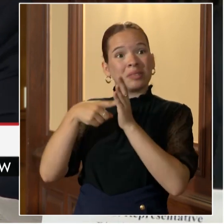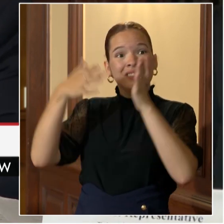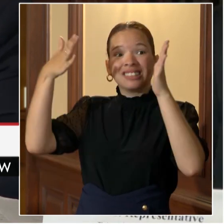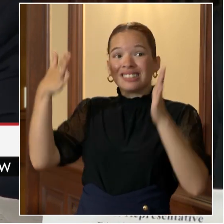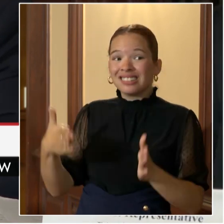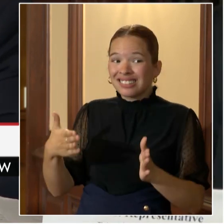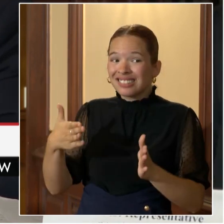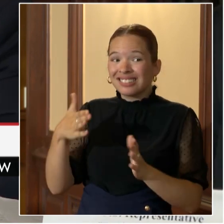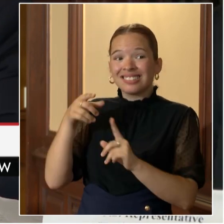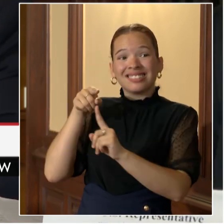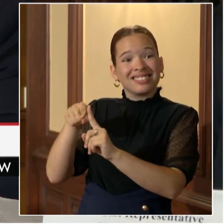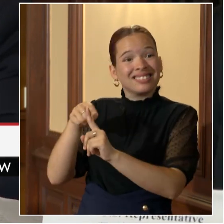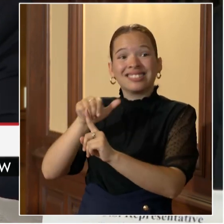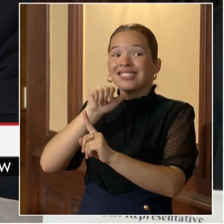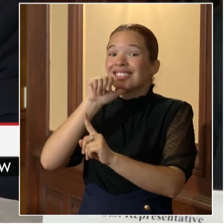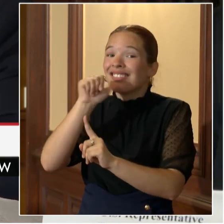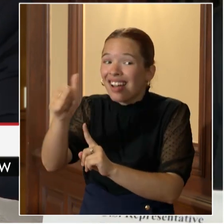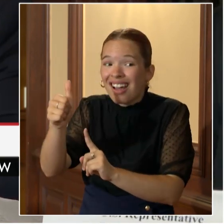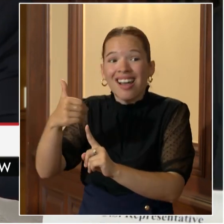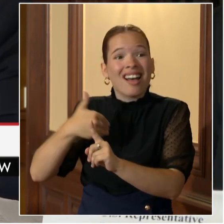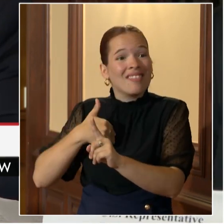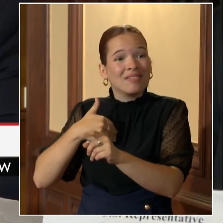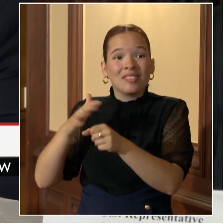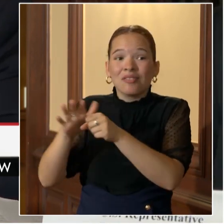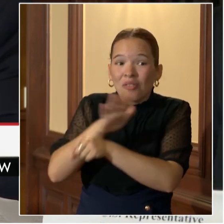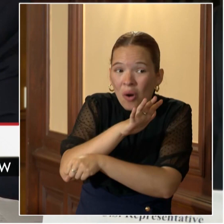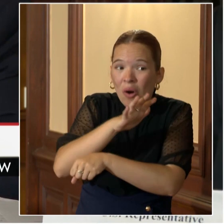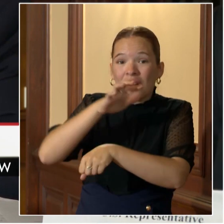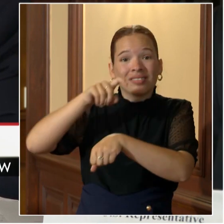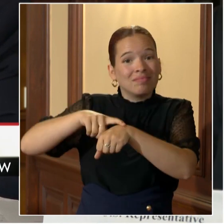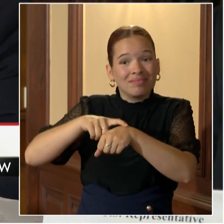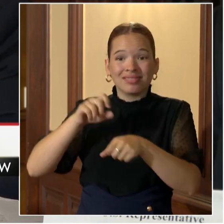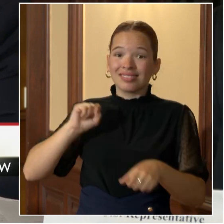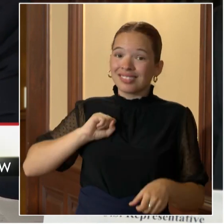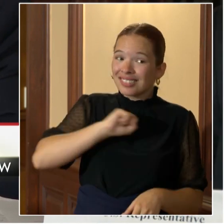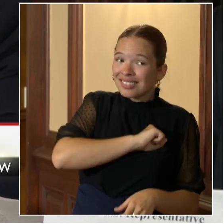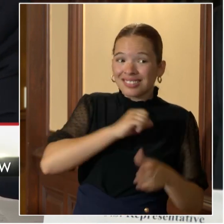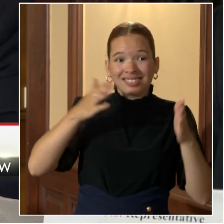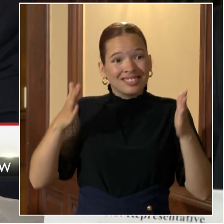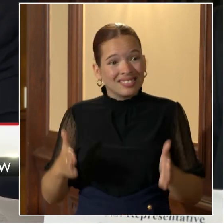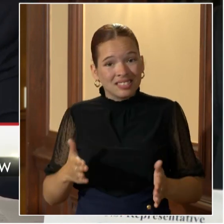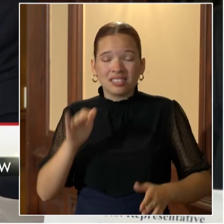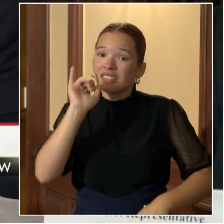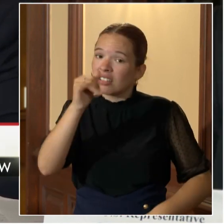that's wrong. And the only reason that is because we don't have enough money.